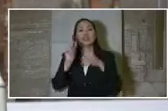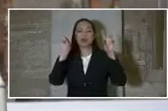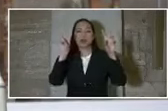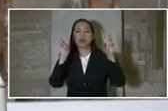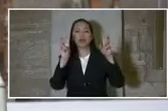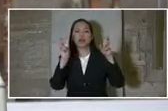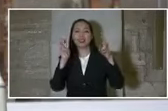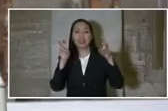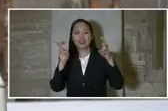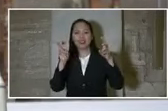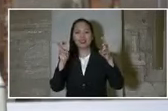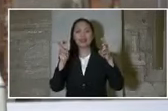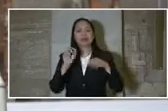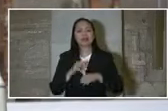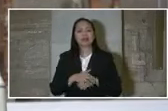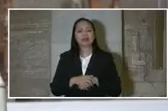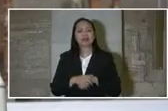titles.